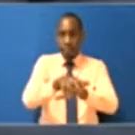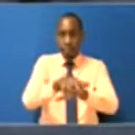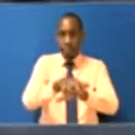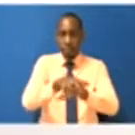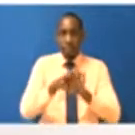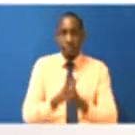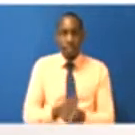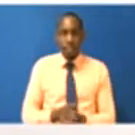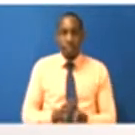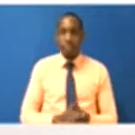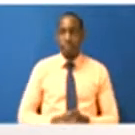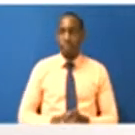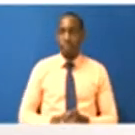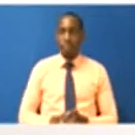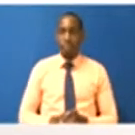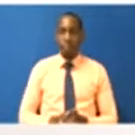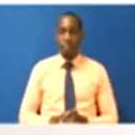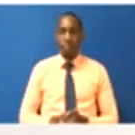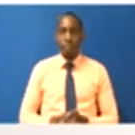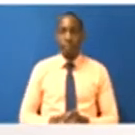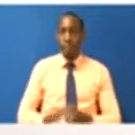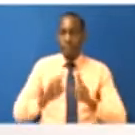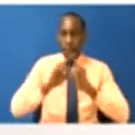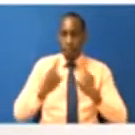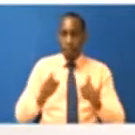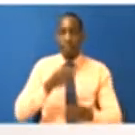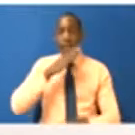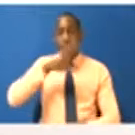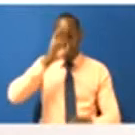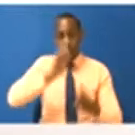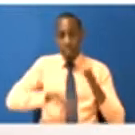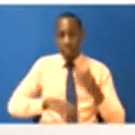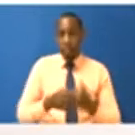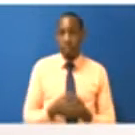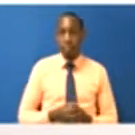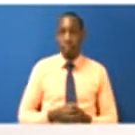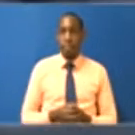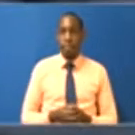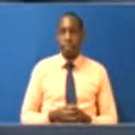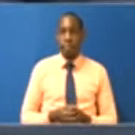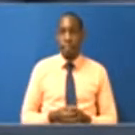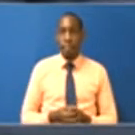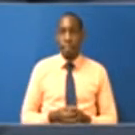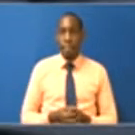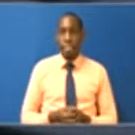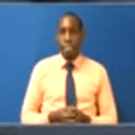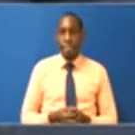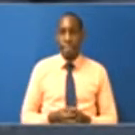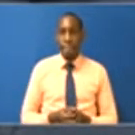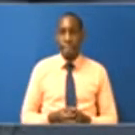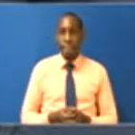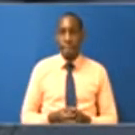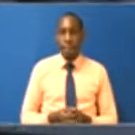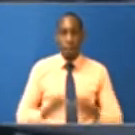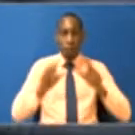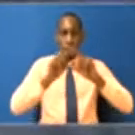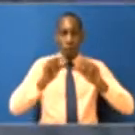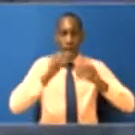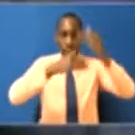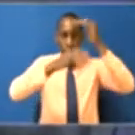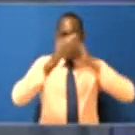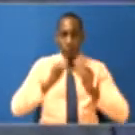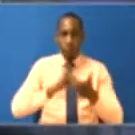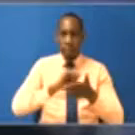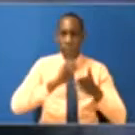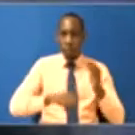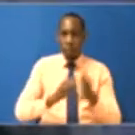would that be the perfect but what was disappointing is the fact like what prophet said is the